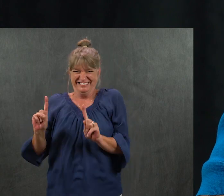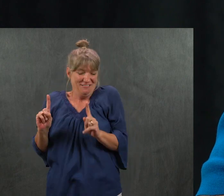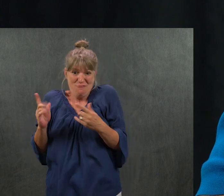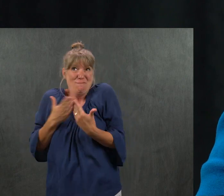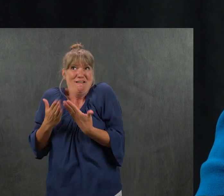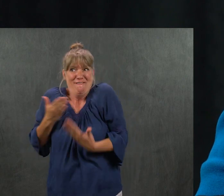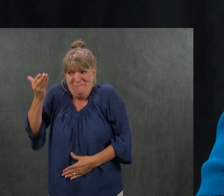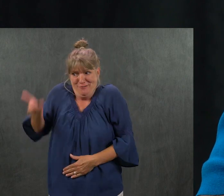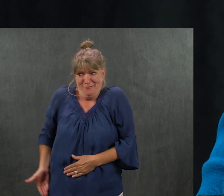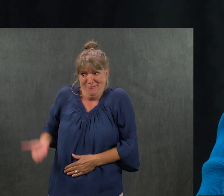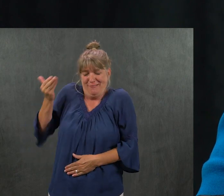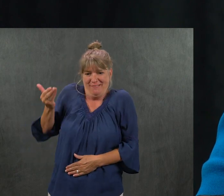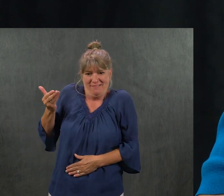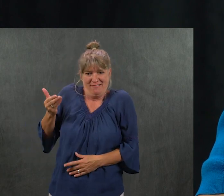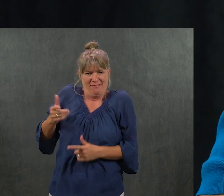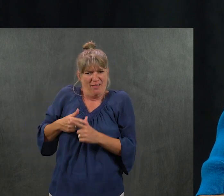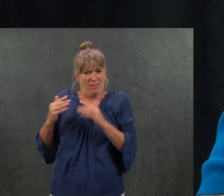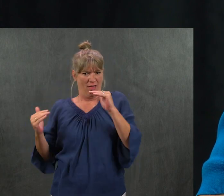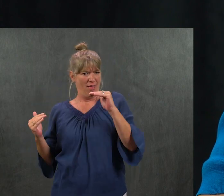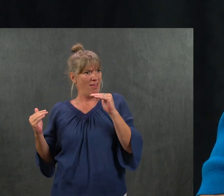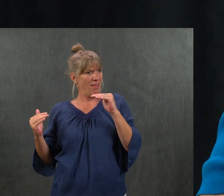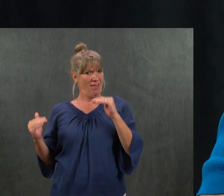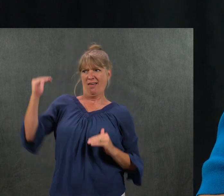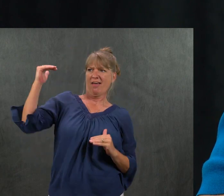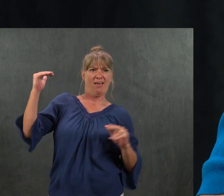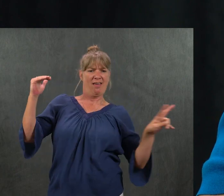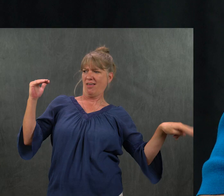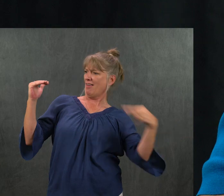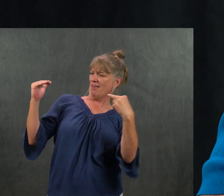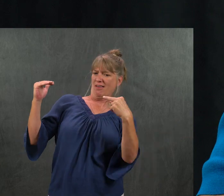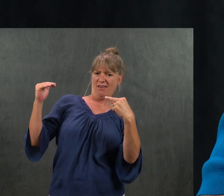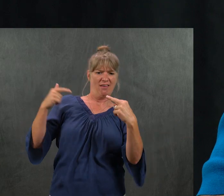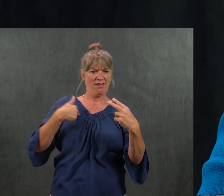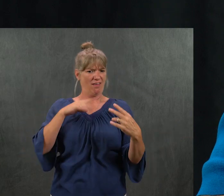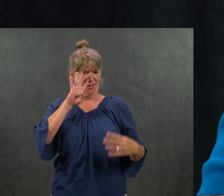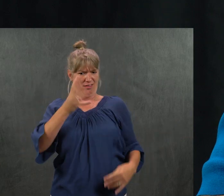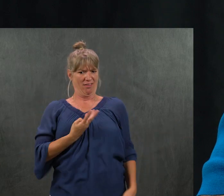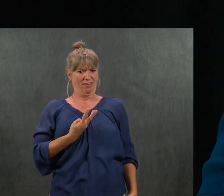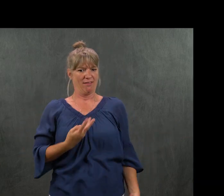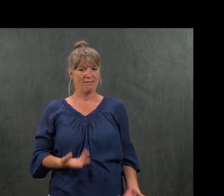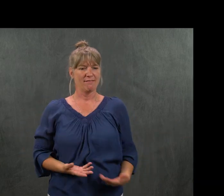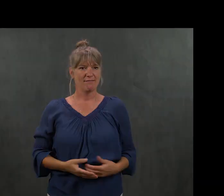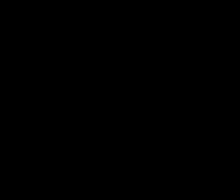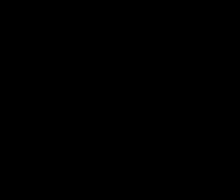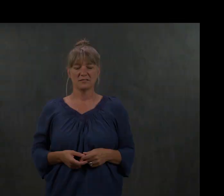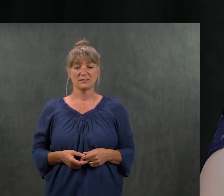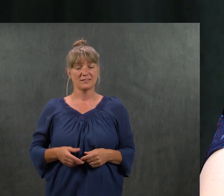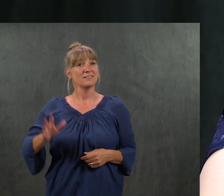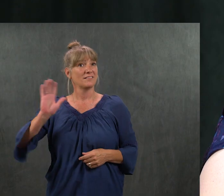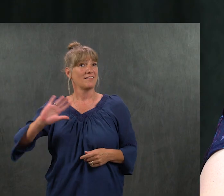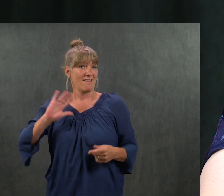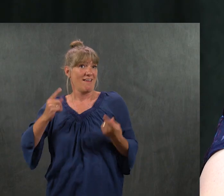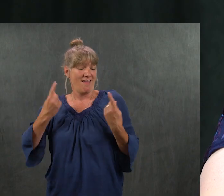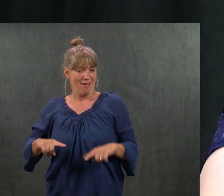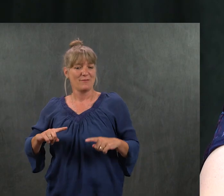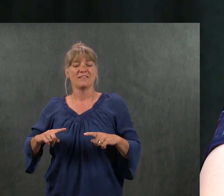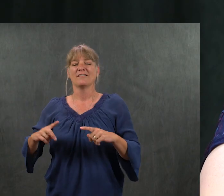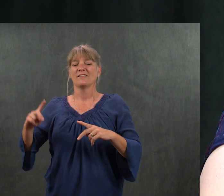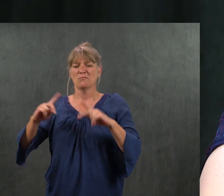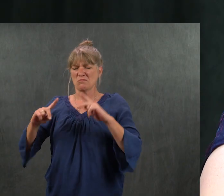stranger next to me, whoever it is, and they just regard that person instead of myself. Marty. I've had